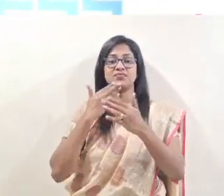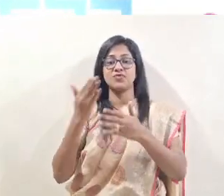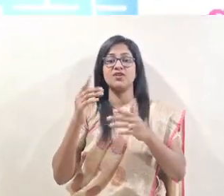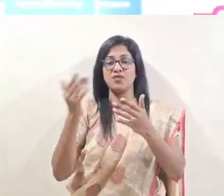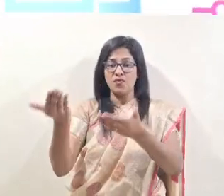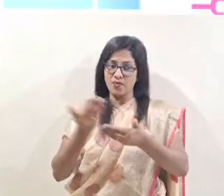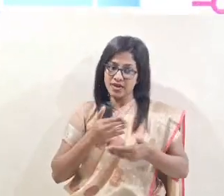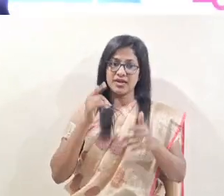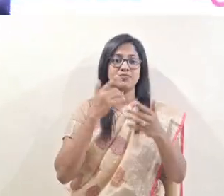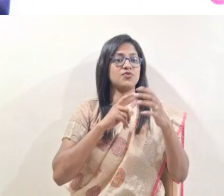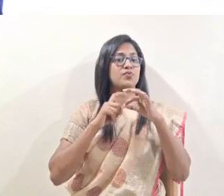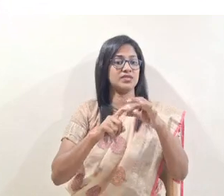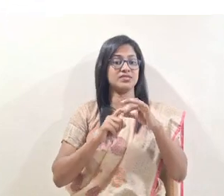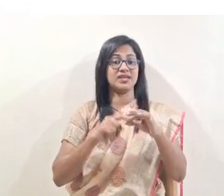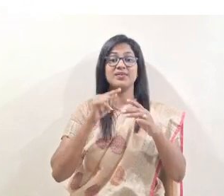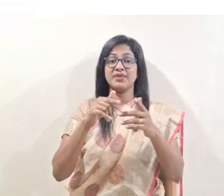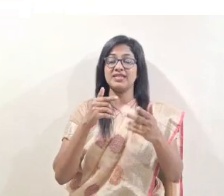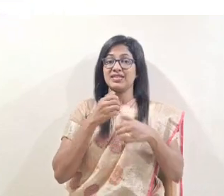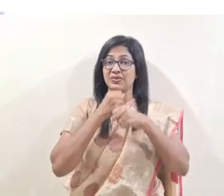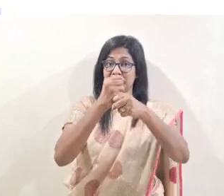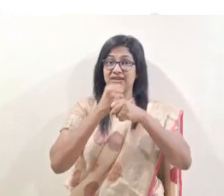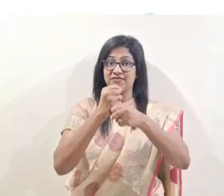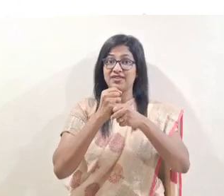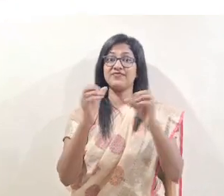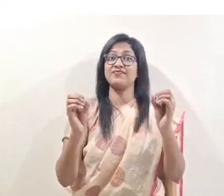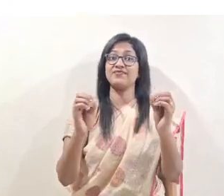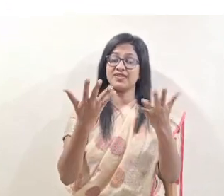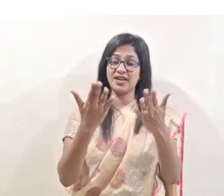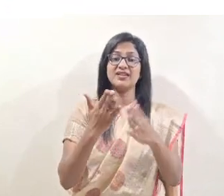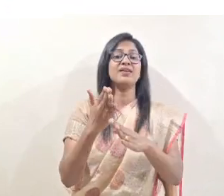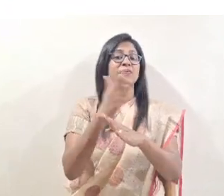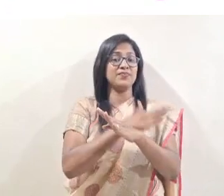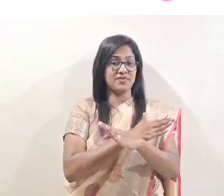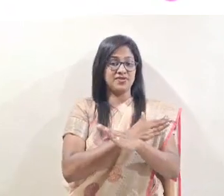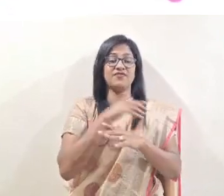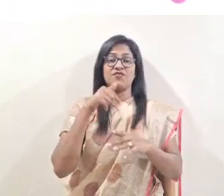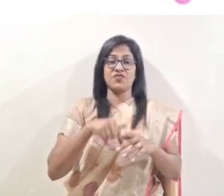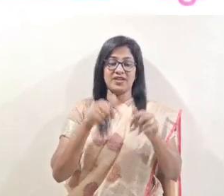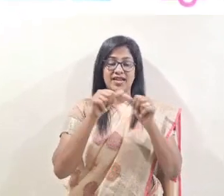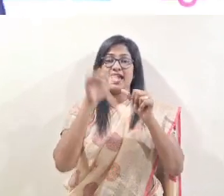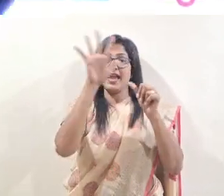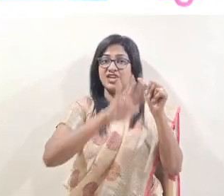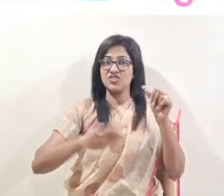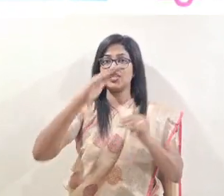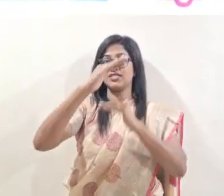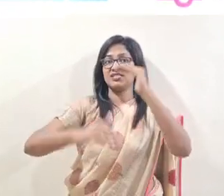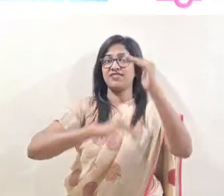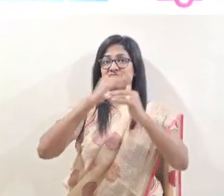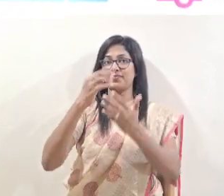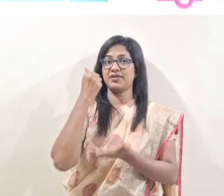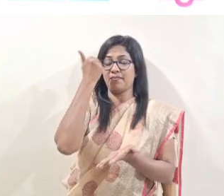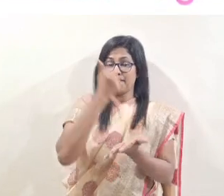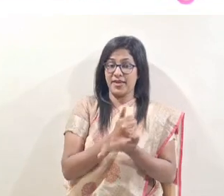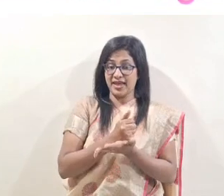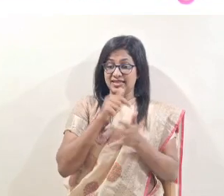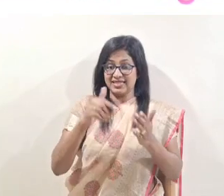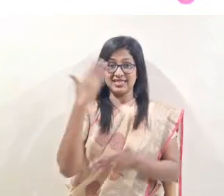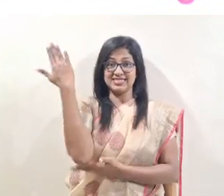these questions. And before we go to the memento distribution, on behalf of Asian Development Bank, because this session